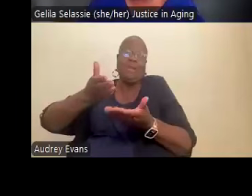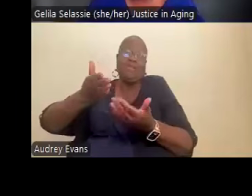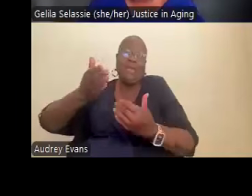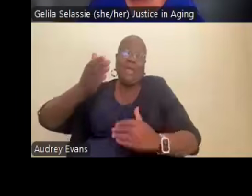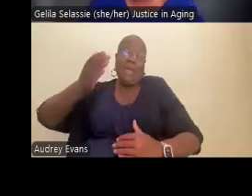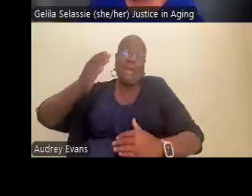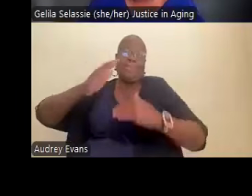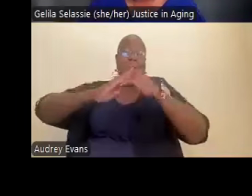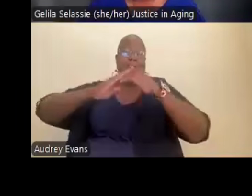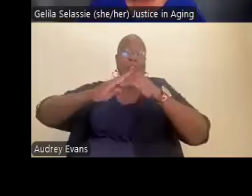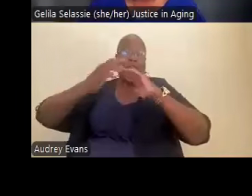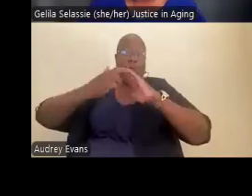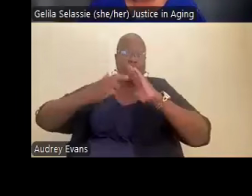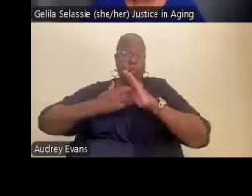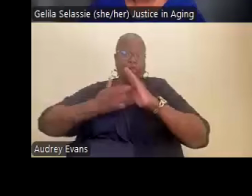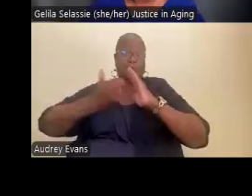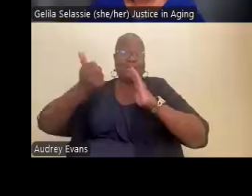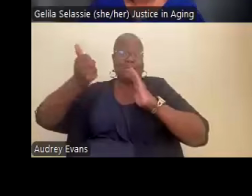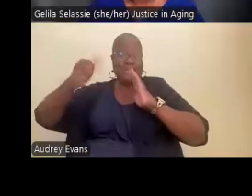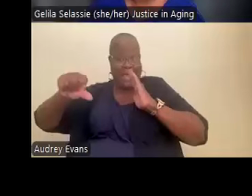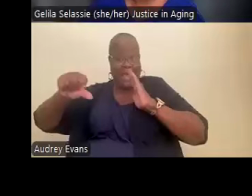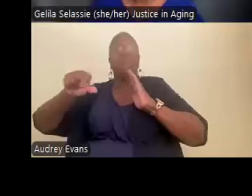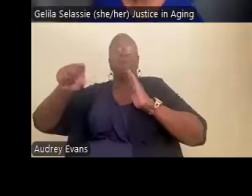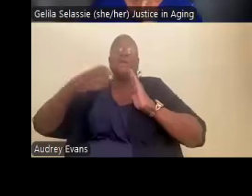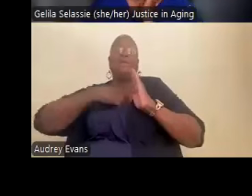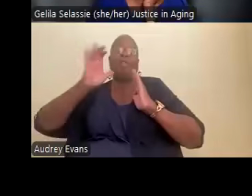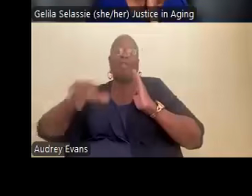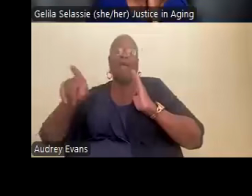still got denied, then that's something that can be appealed as well.